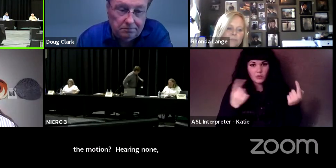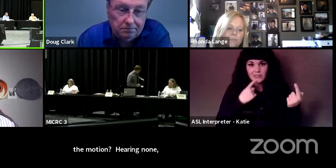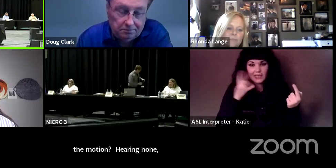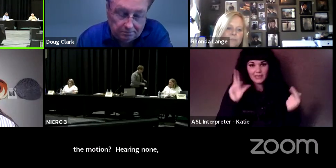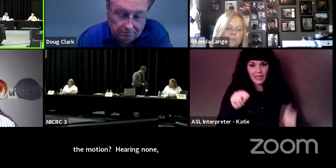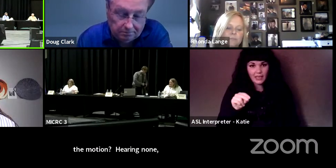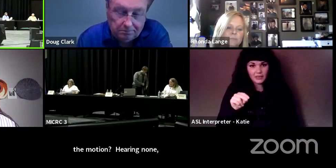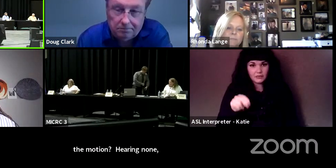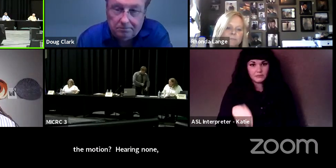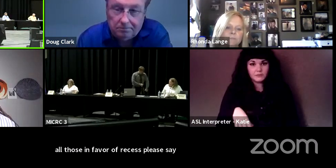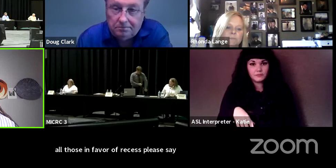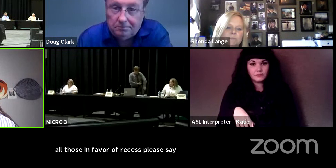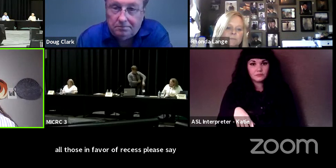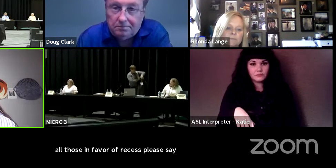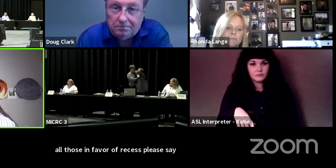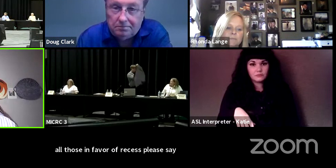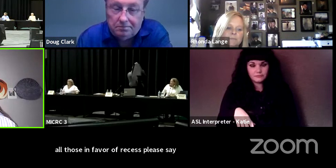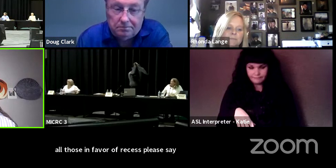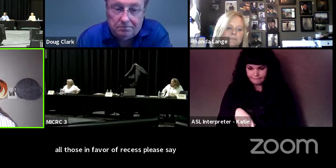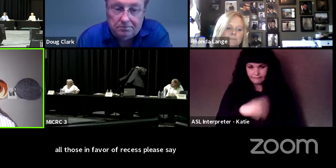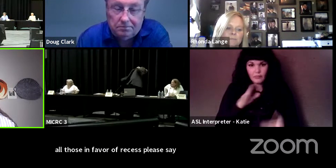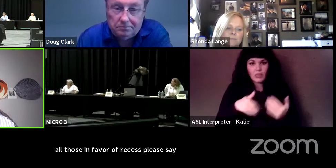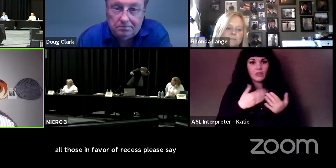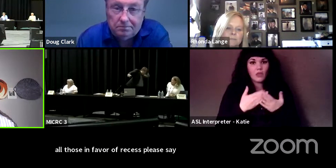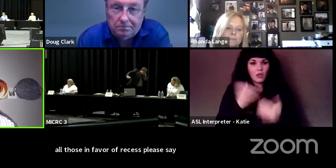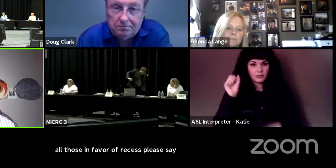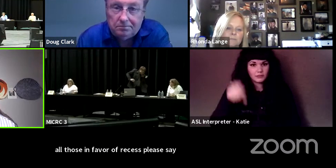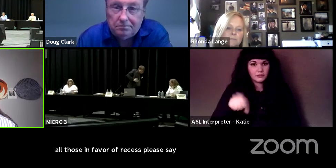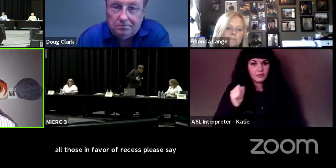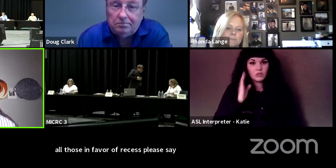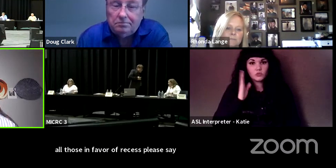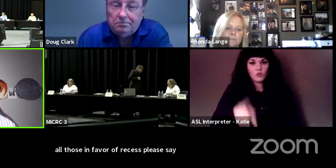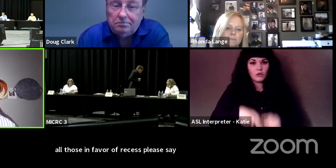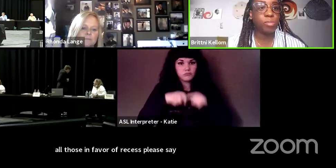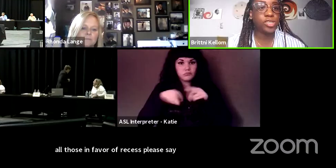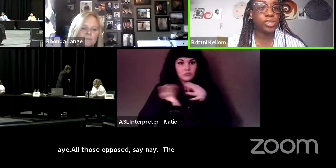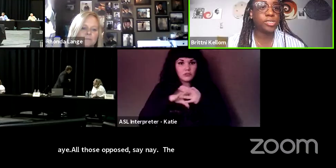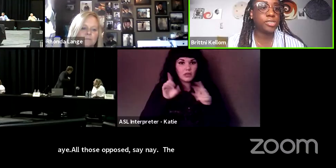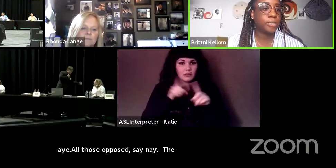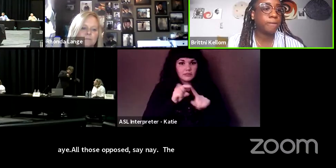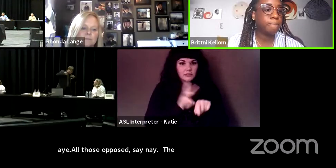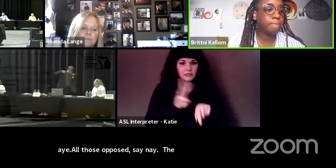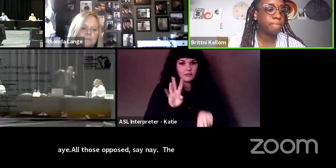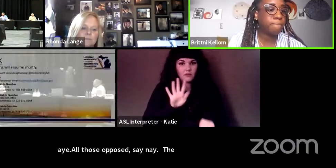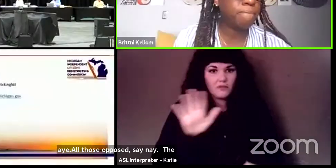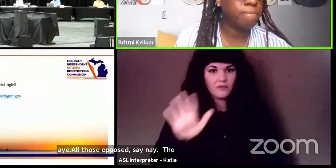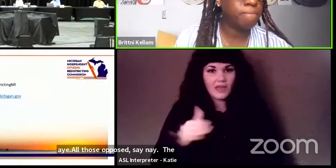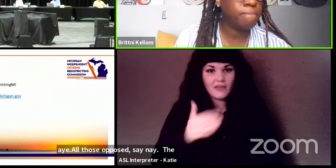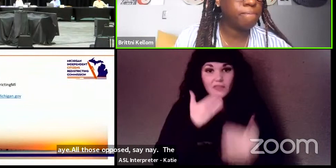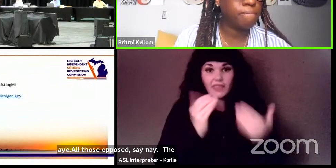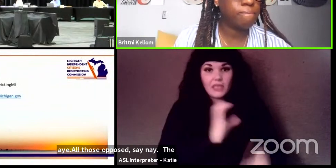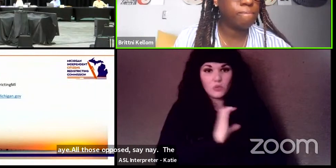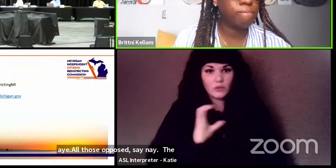nay. The ayes have it. We will recess until 6:45. Thank you, commissioners.